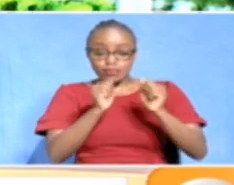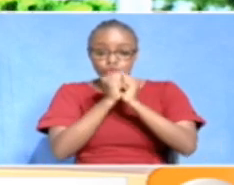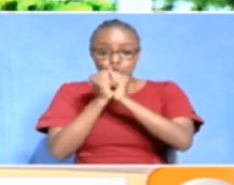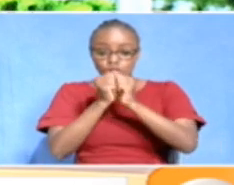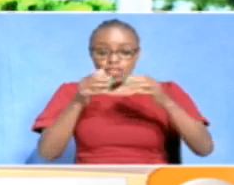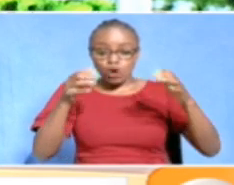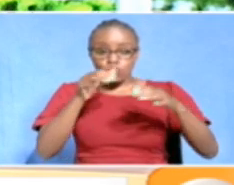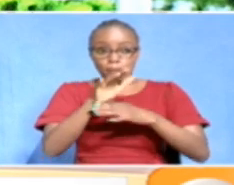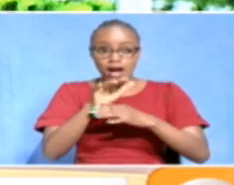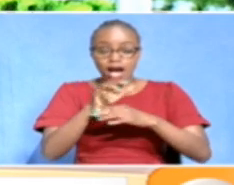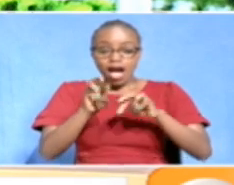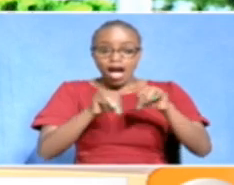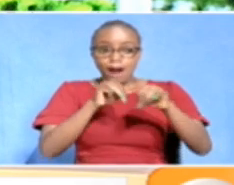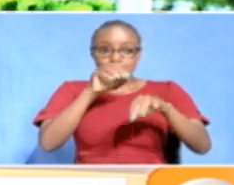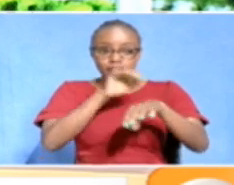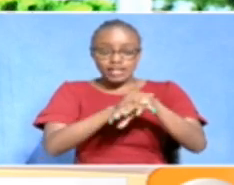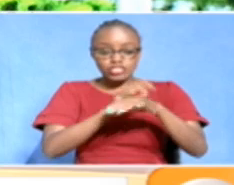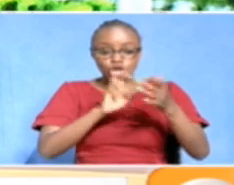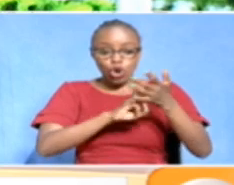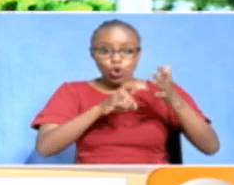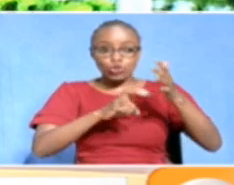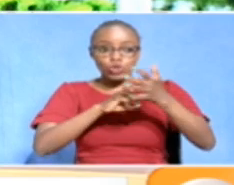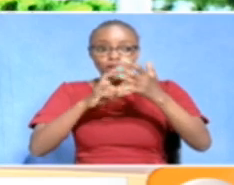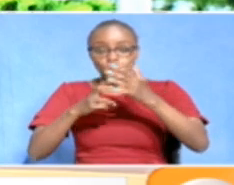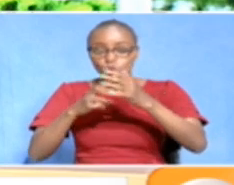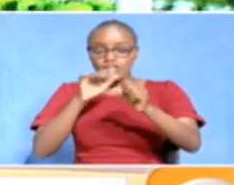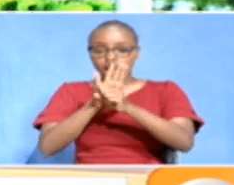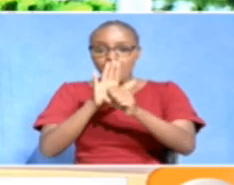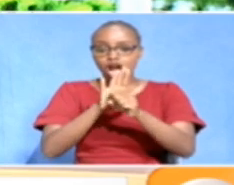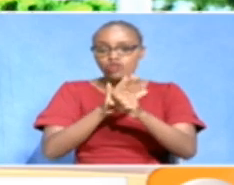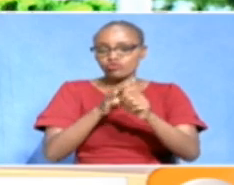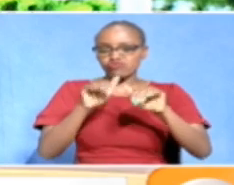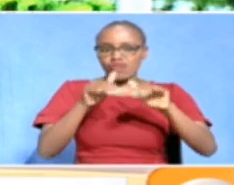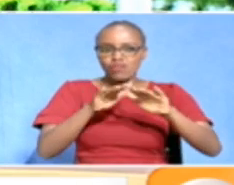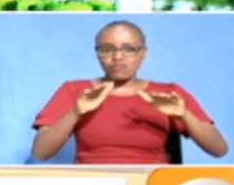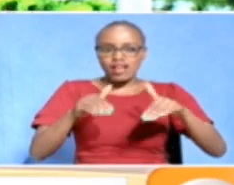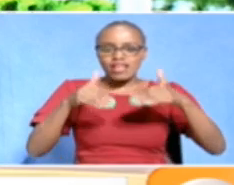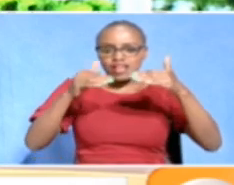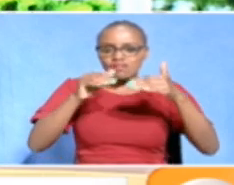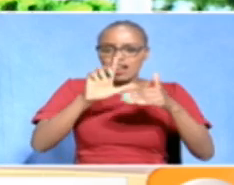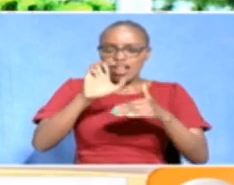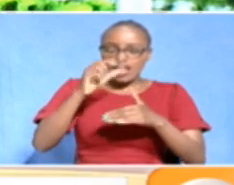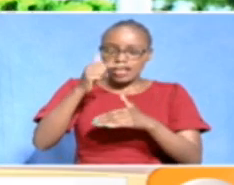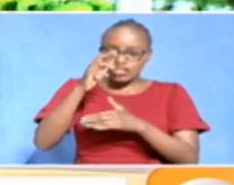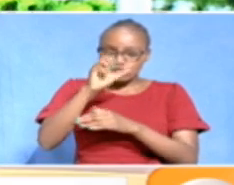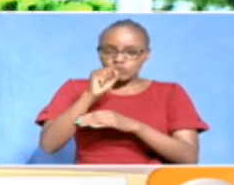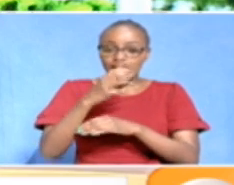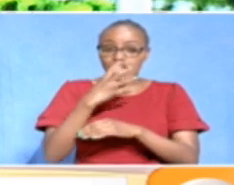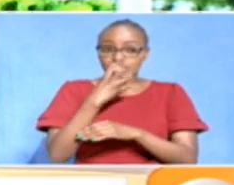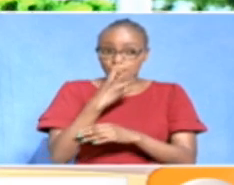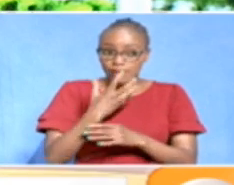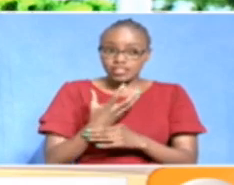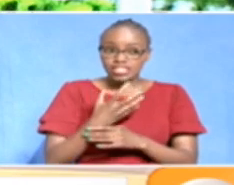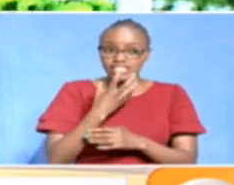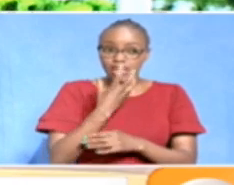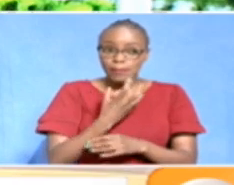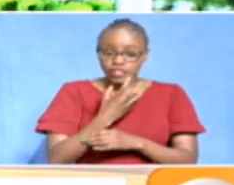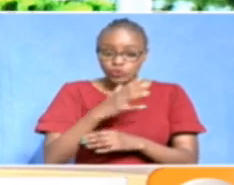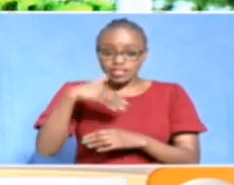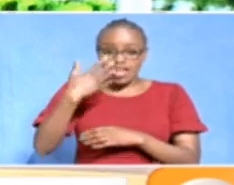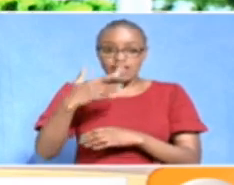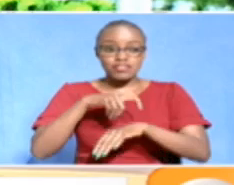her group, they have managed to secure contracts with large firms supplying them with lettuce and tomatoes every